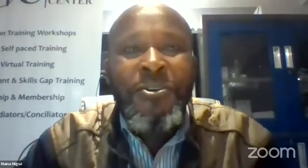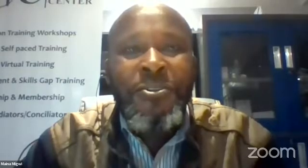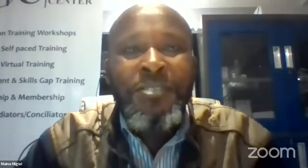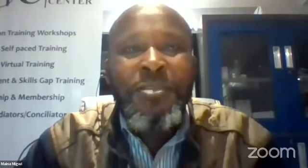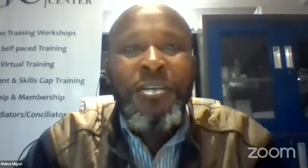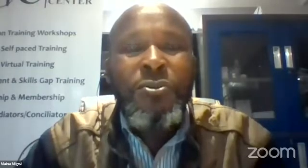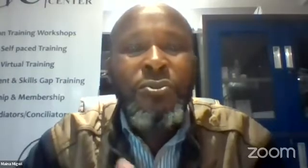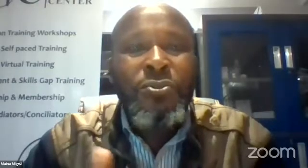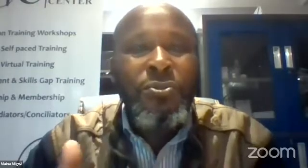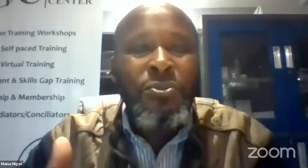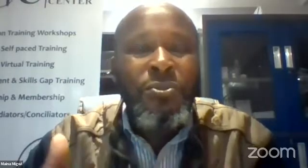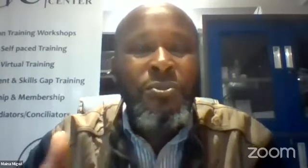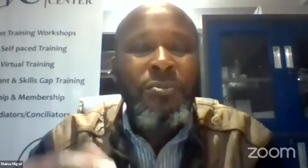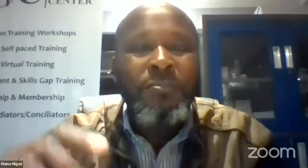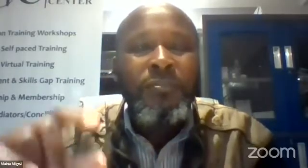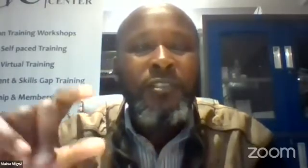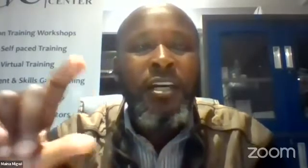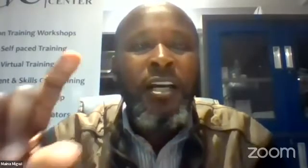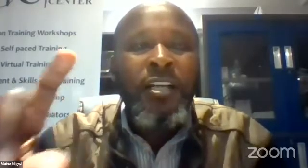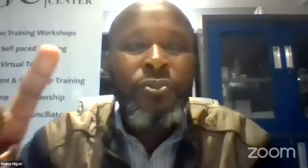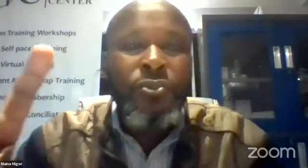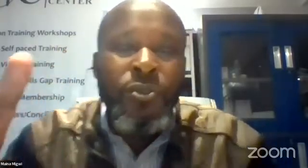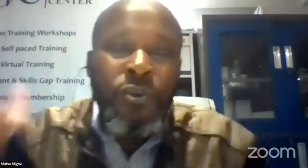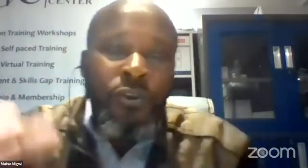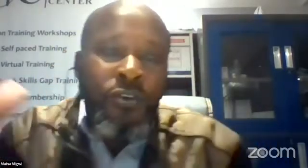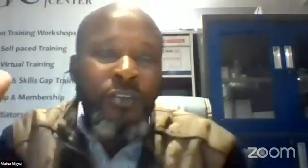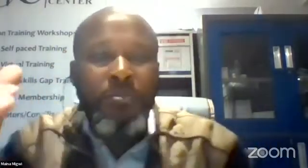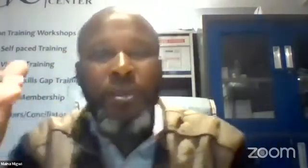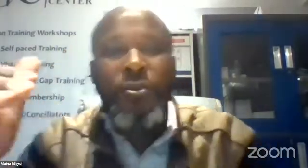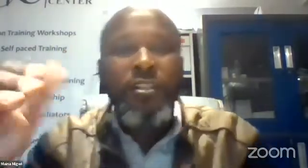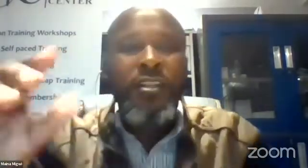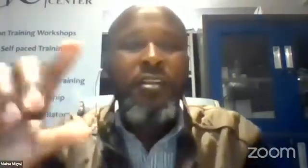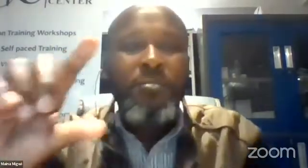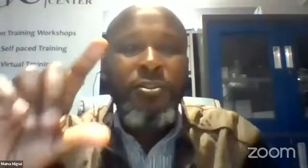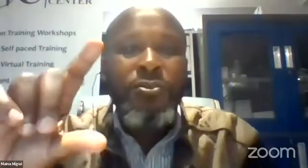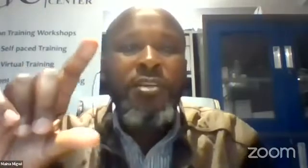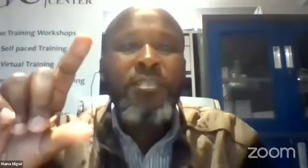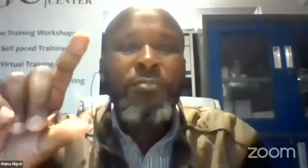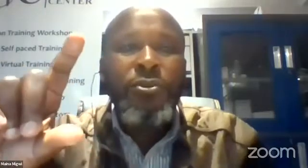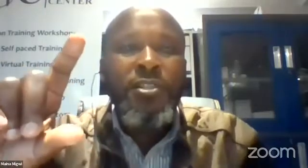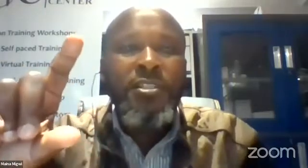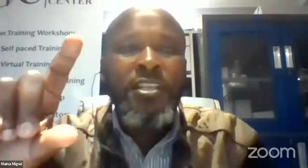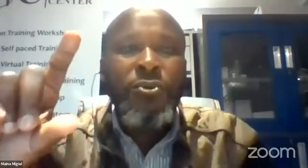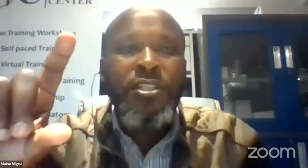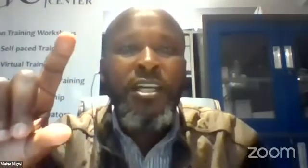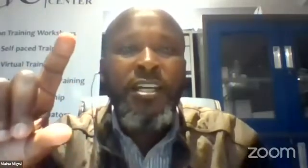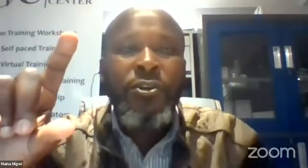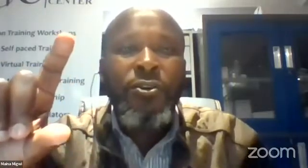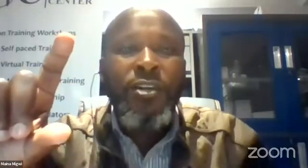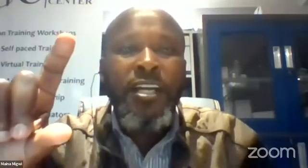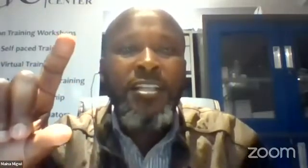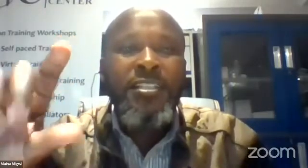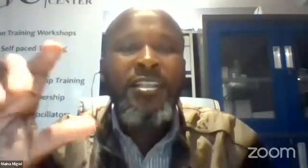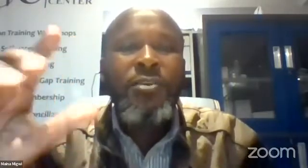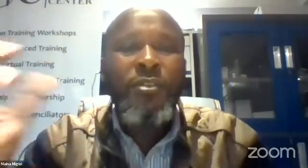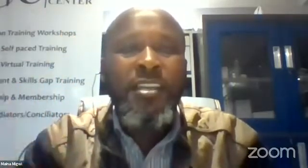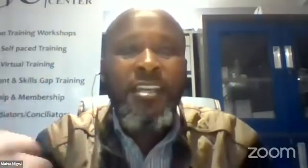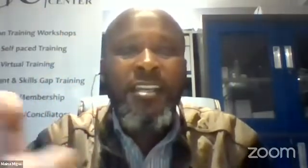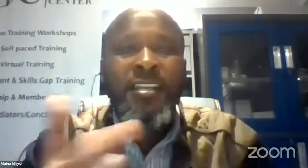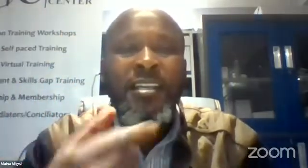may not be able to go over and beyond, but those are the processes which are